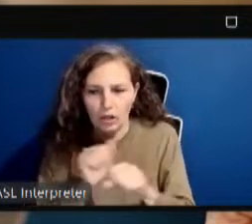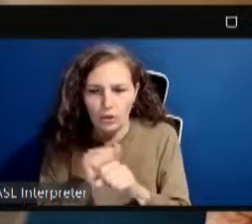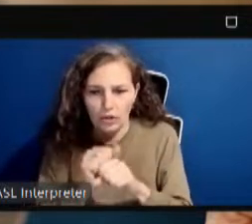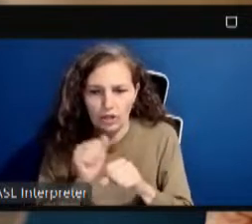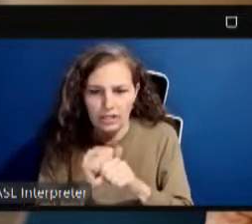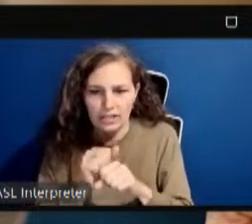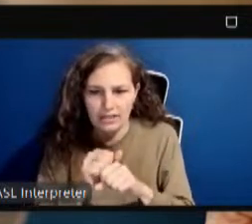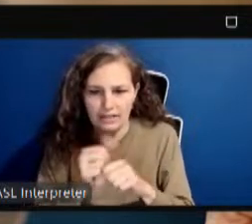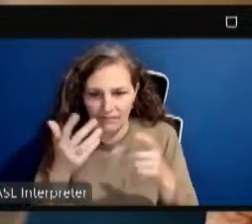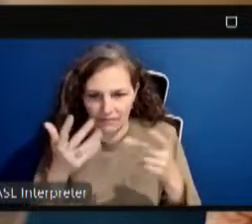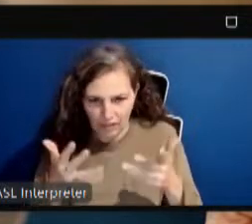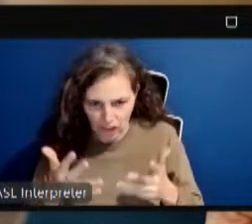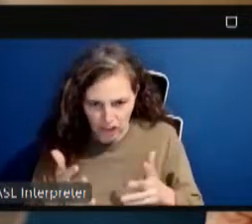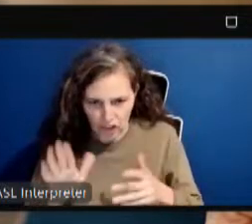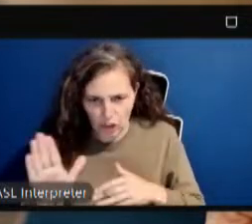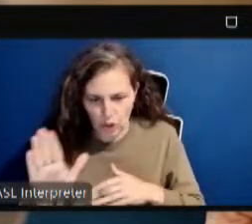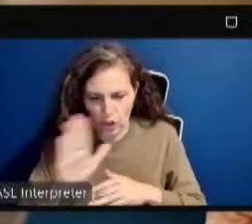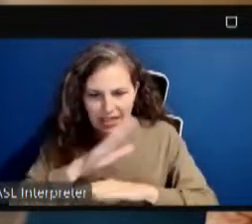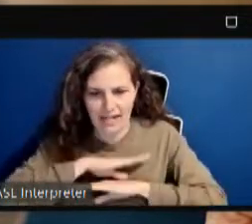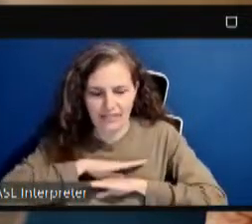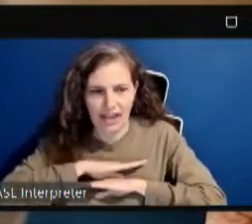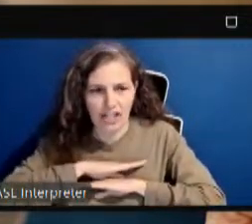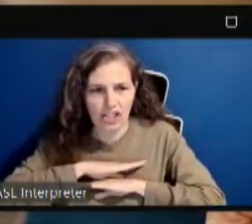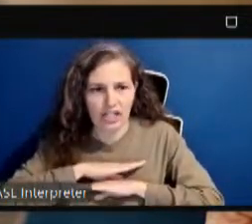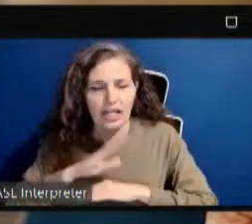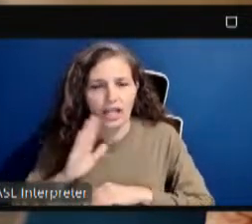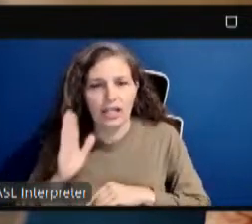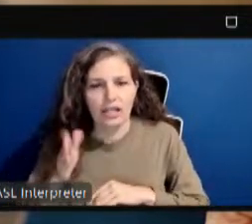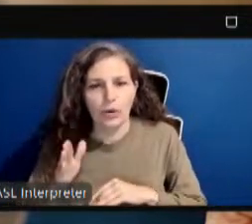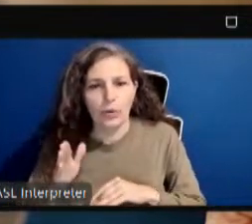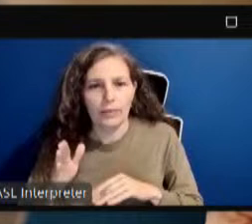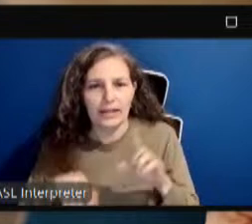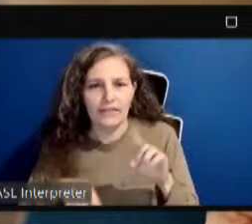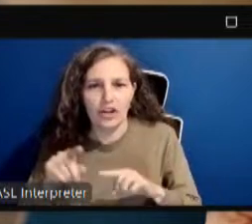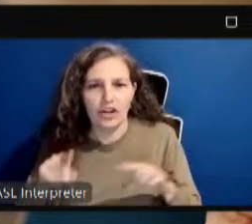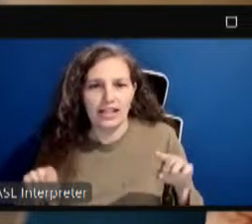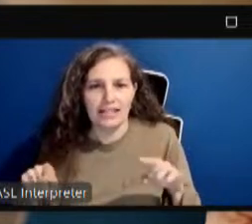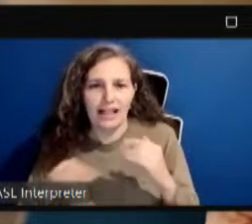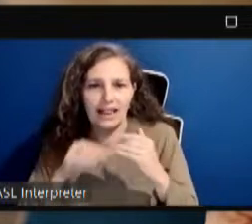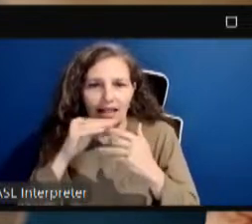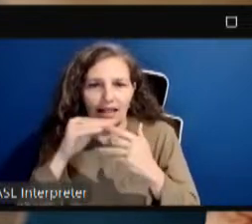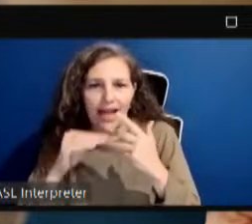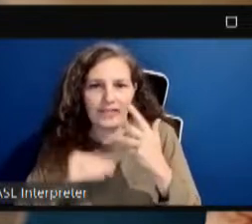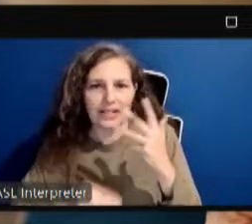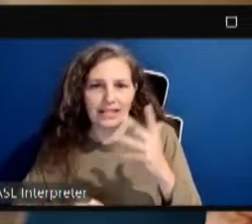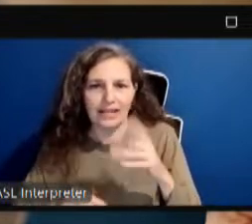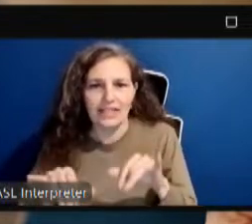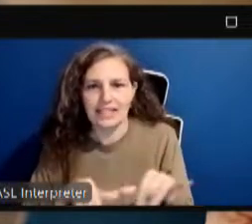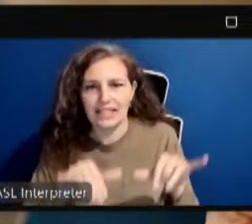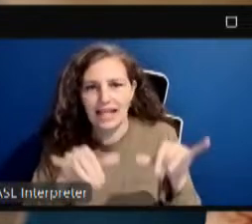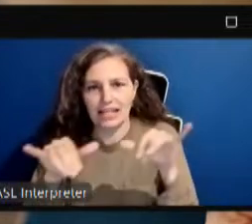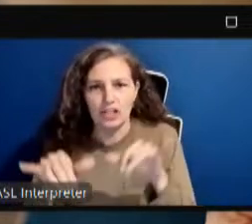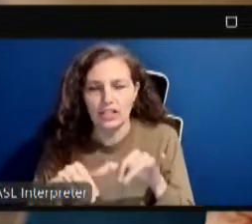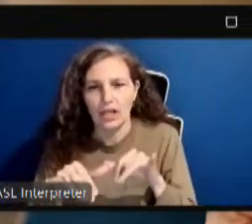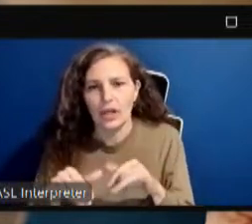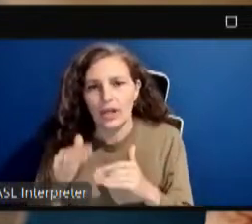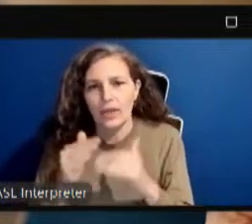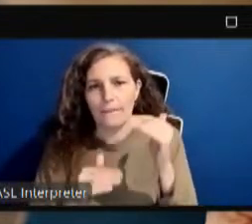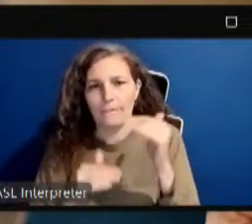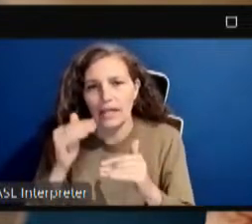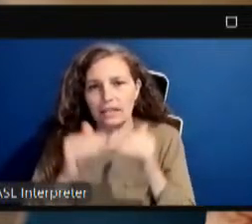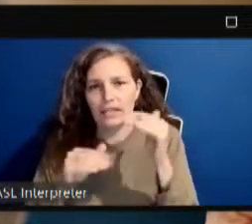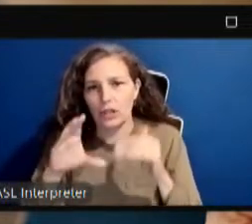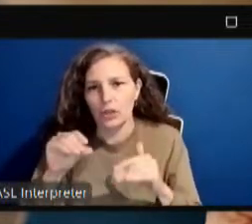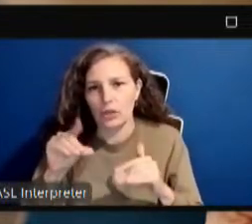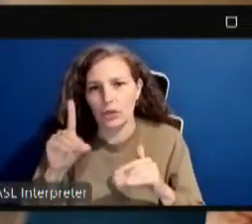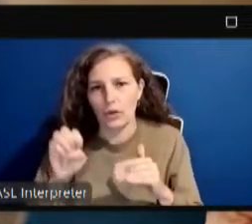satisfaction. Again, there's going to be levels of standards, right? So the building codes is going to require work to be completed up to a certain standard.